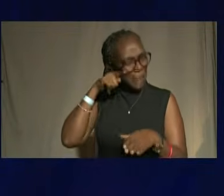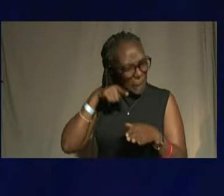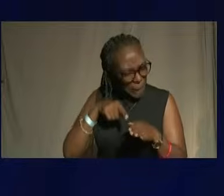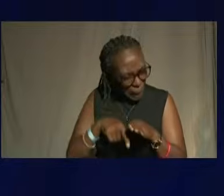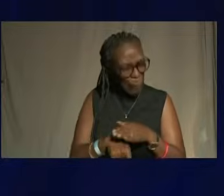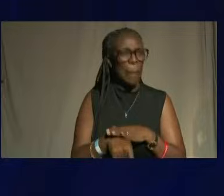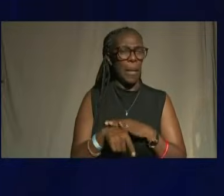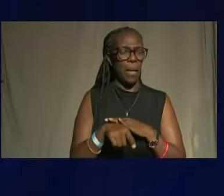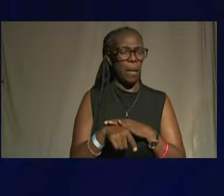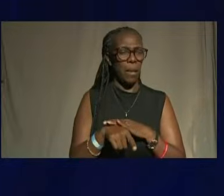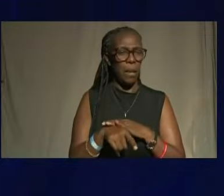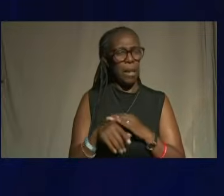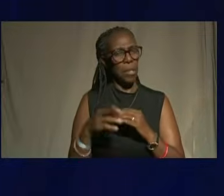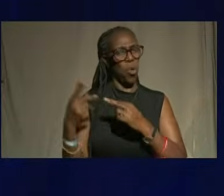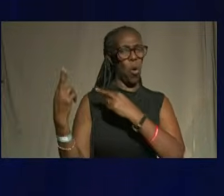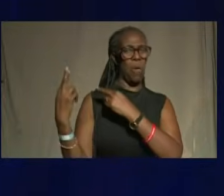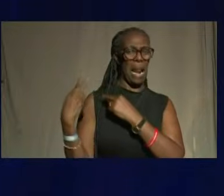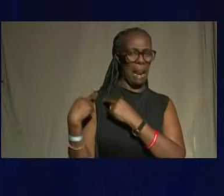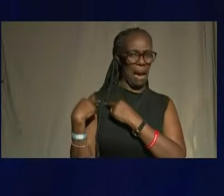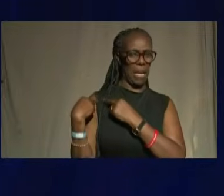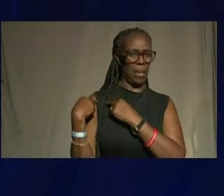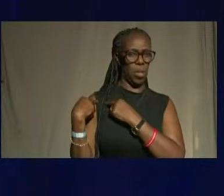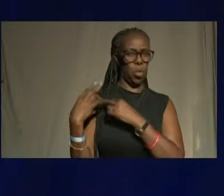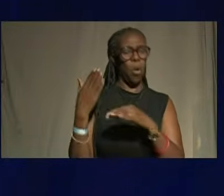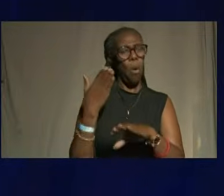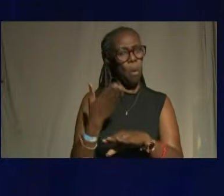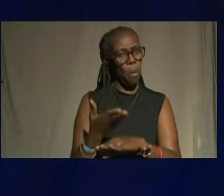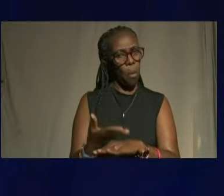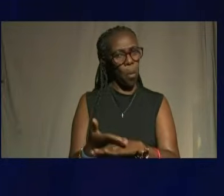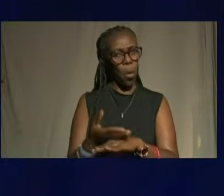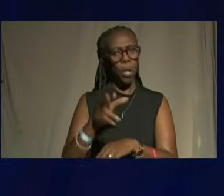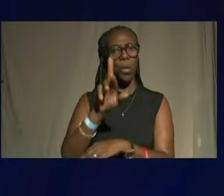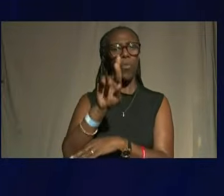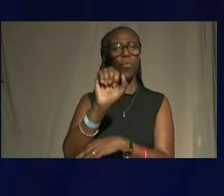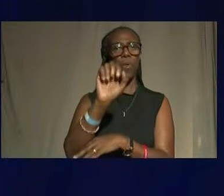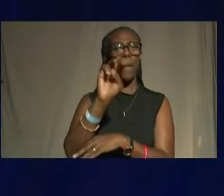least 20% of our GDP is based on remittances.